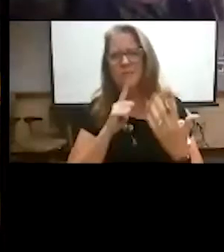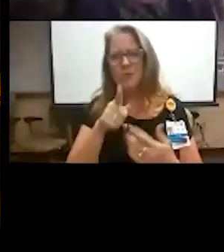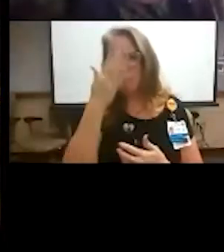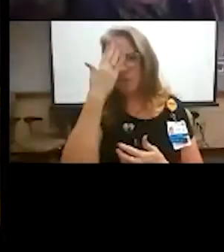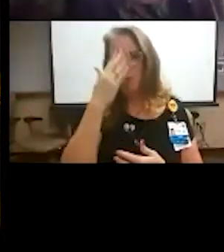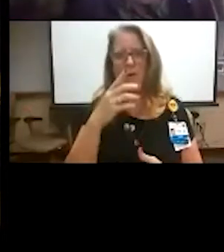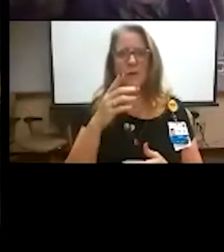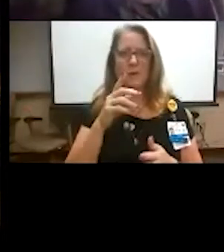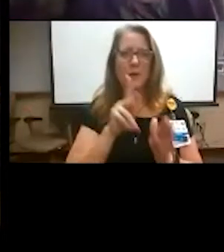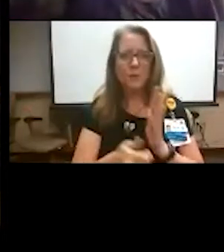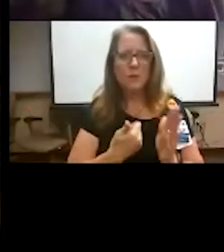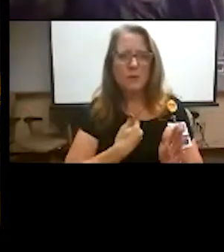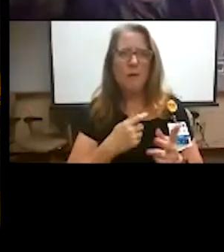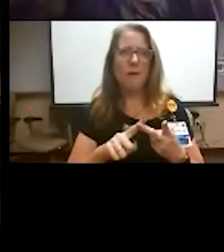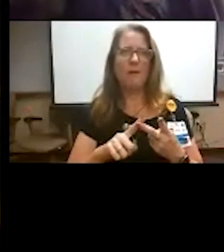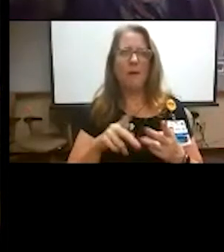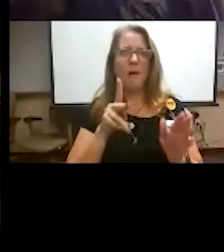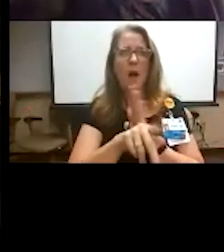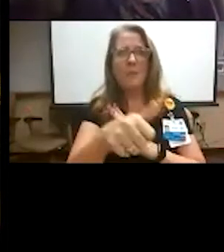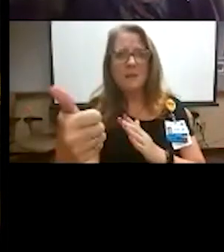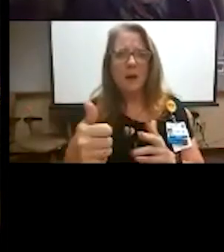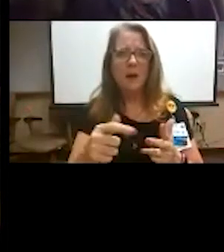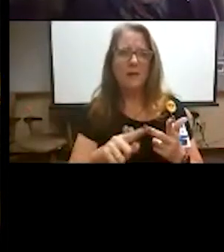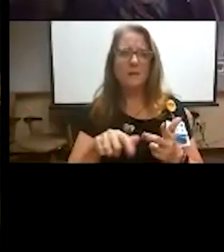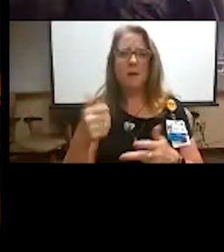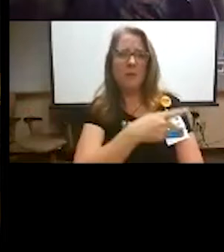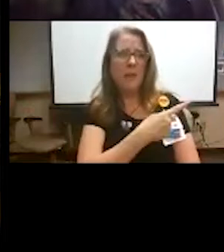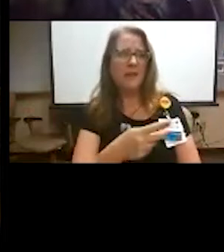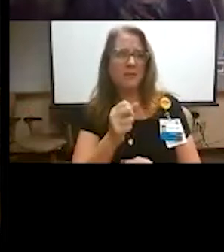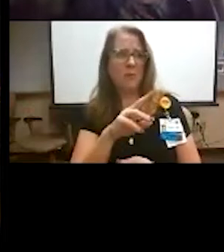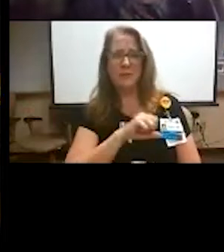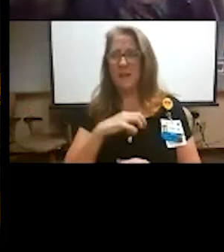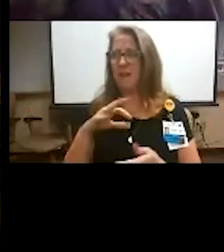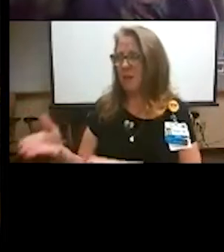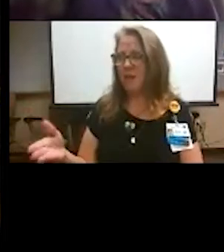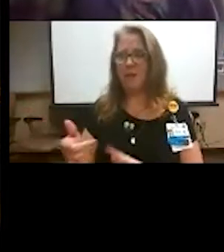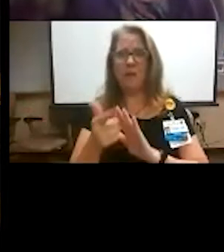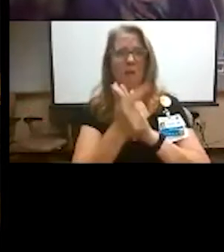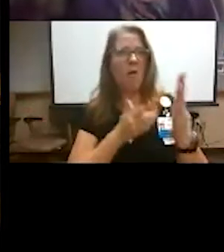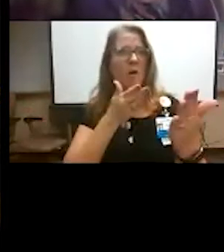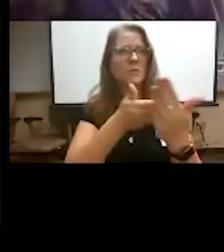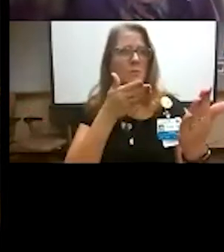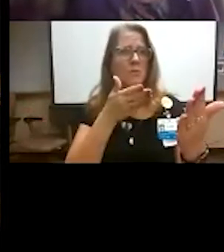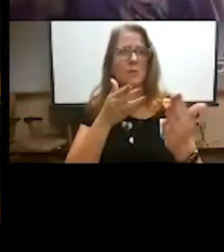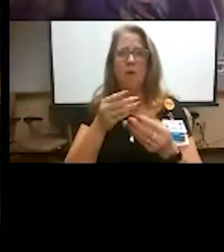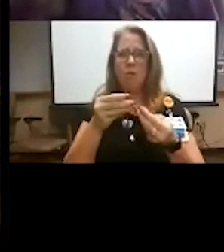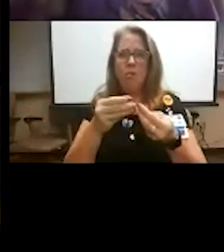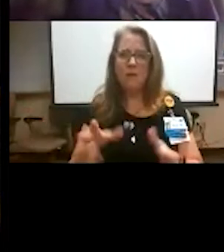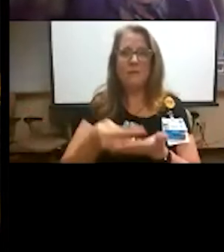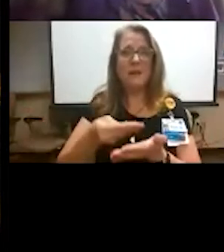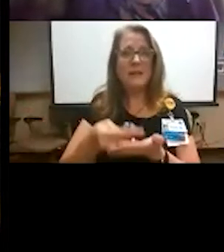suicides, homicides, other patient or staff deaths, lawsuits, losses of